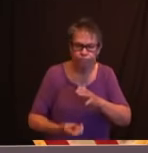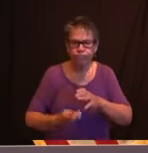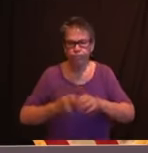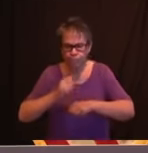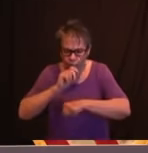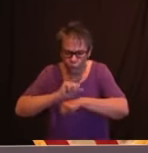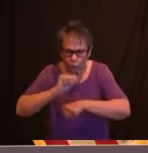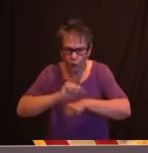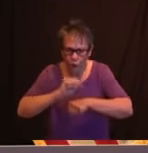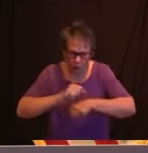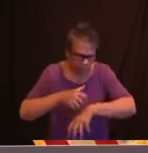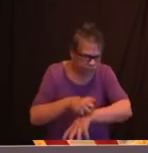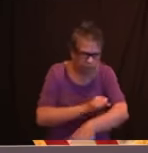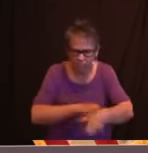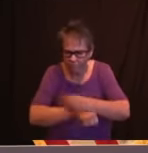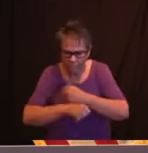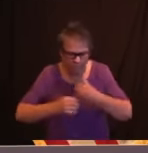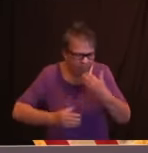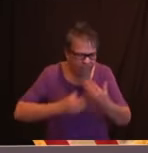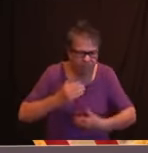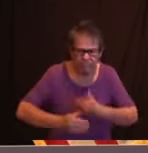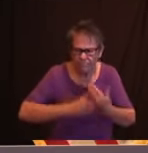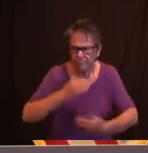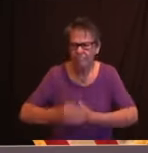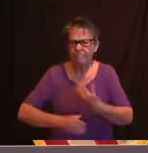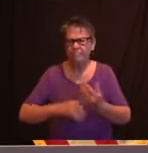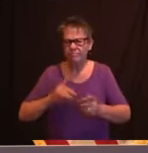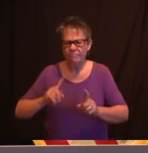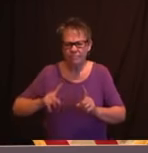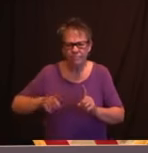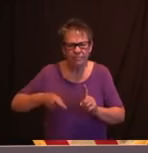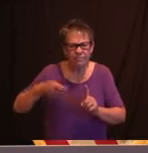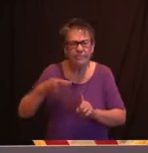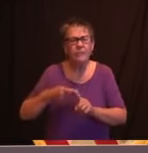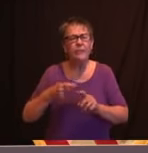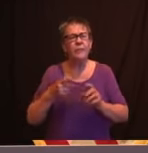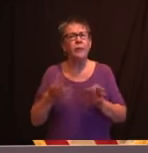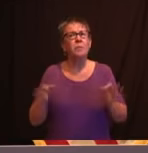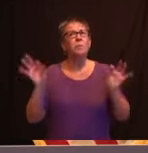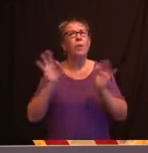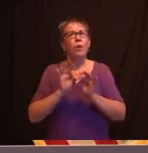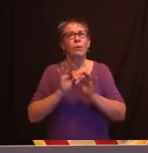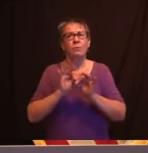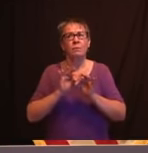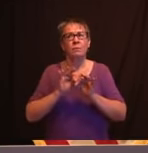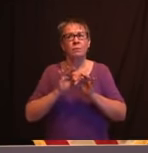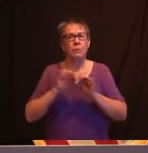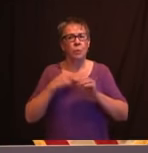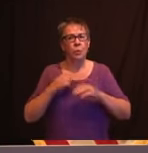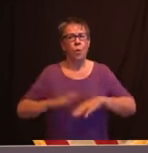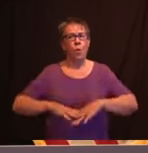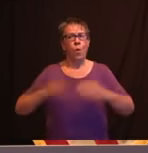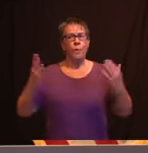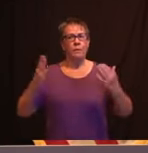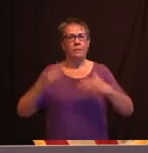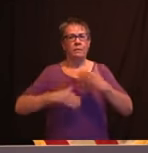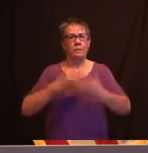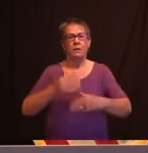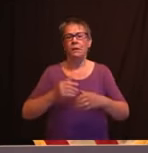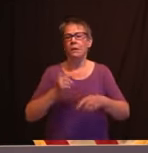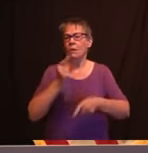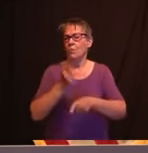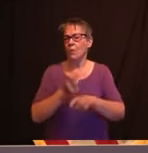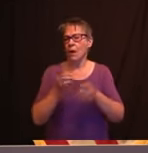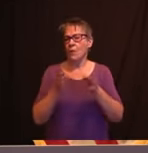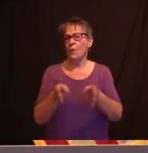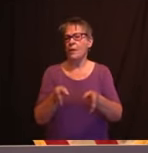We'll begin, and we really have begun, the quiet process of thinking through potential names. Nothing to report clearly. It'll take us a while. The